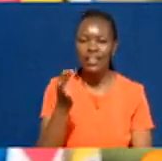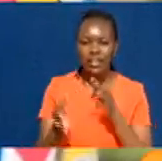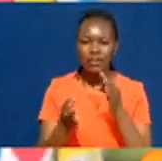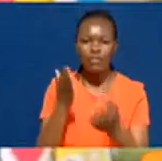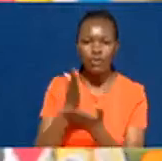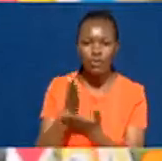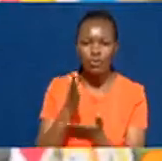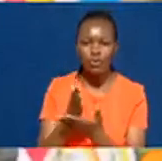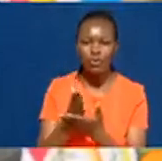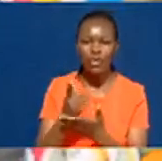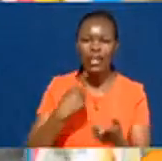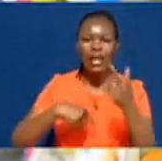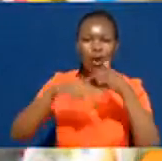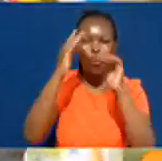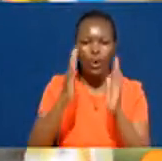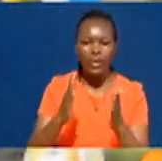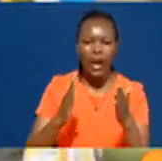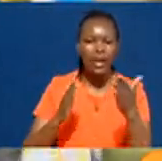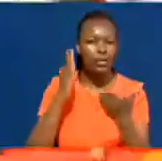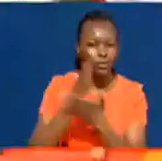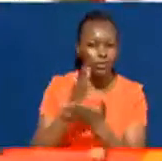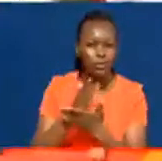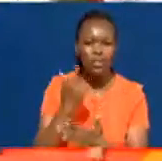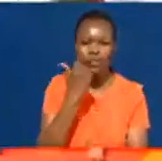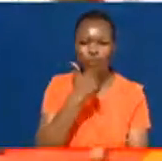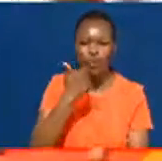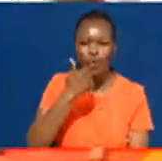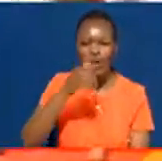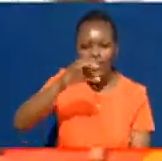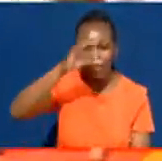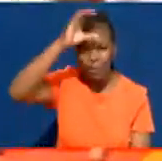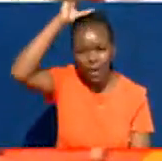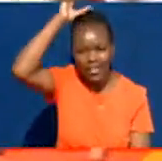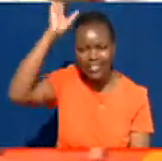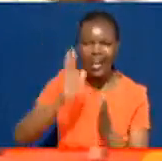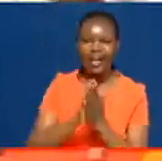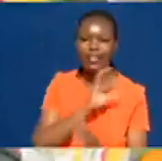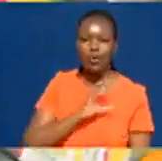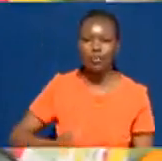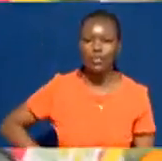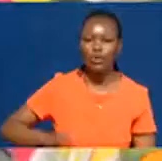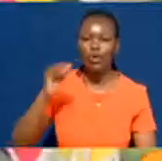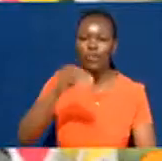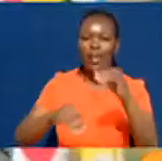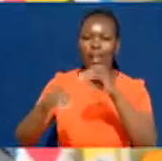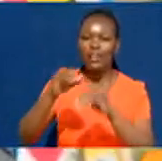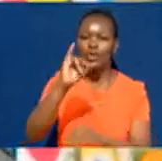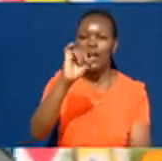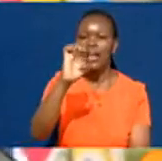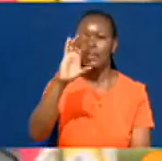Wafula Chebukati and the Independent Electoral and Boundaries Commission.